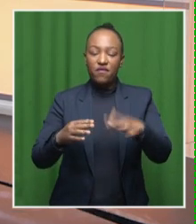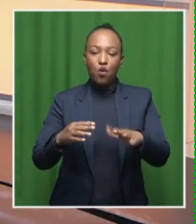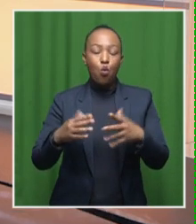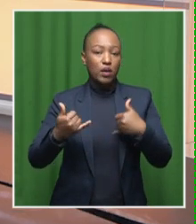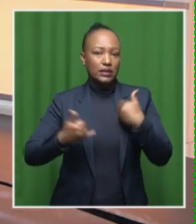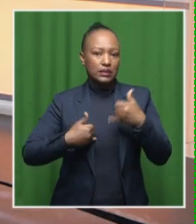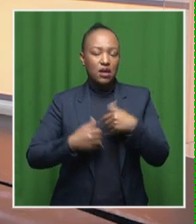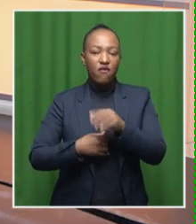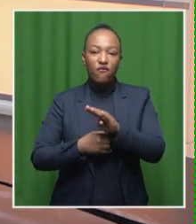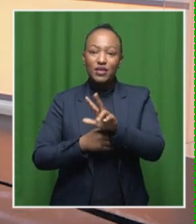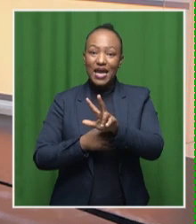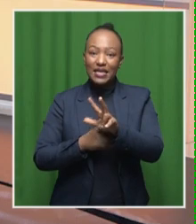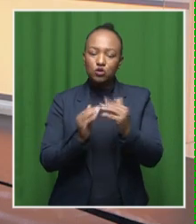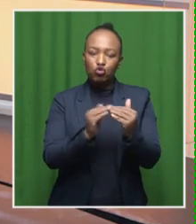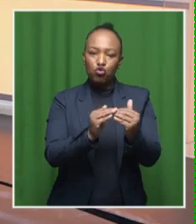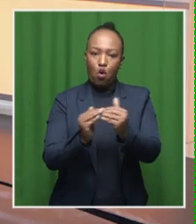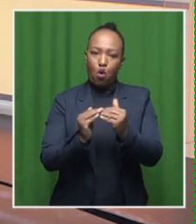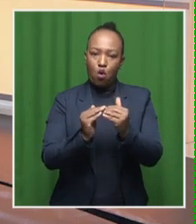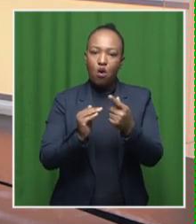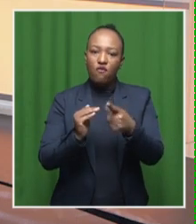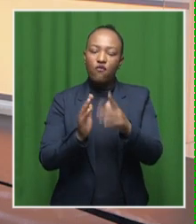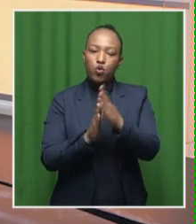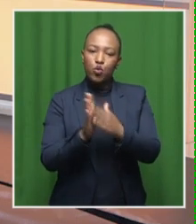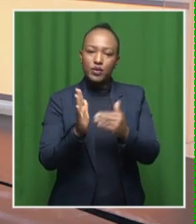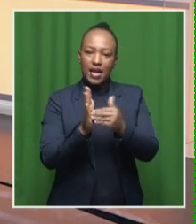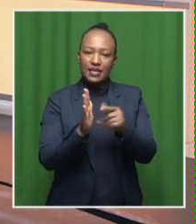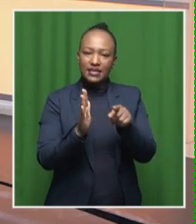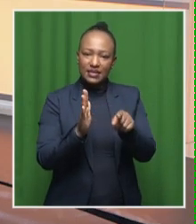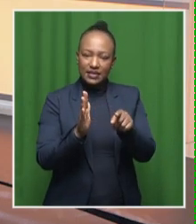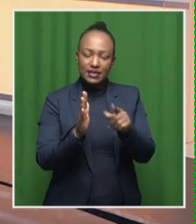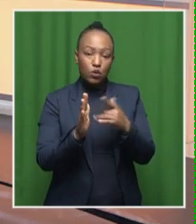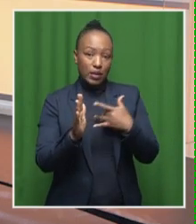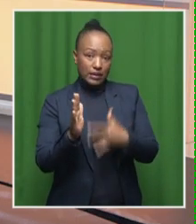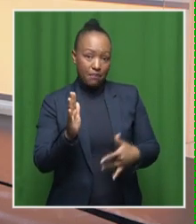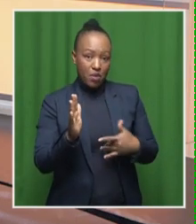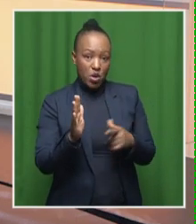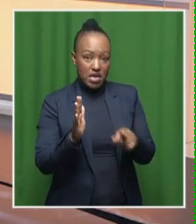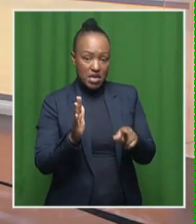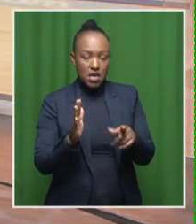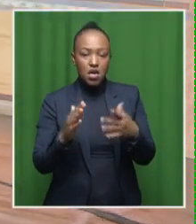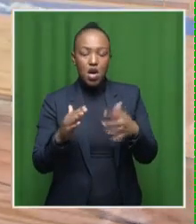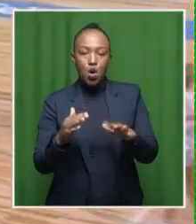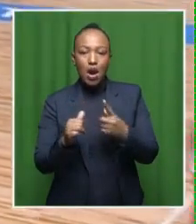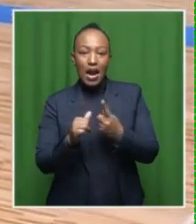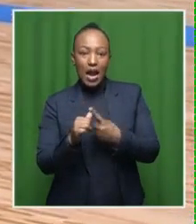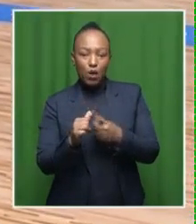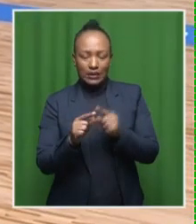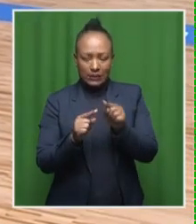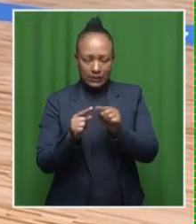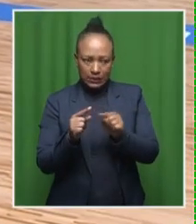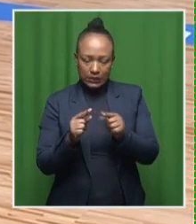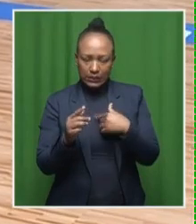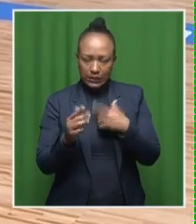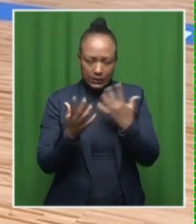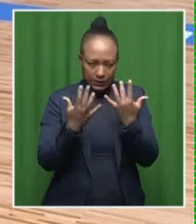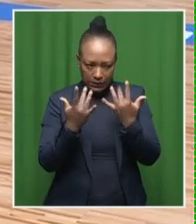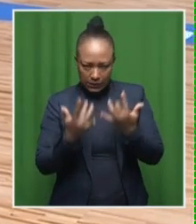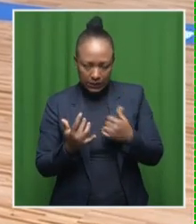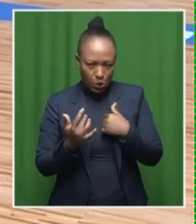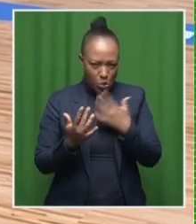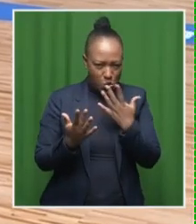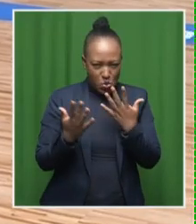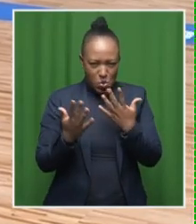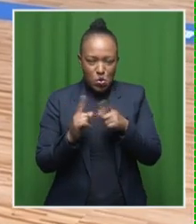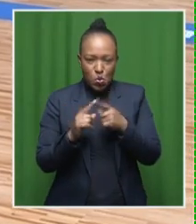entertaining 48-all draw against the current defending champions in New Zealand. The calculators are now out, and this morning's matches have